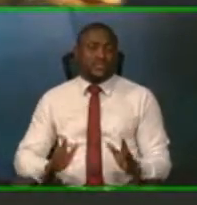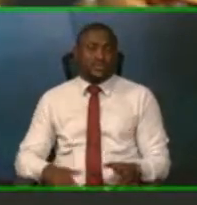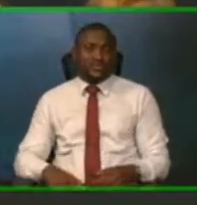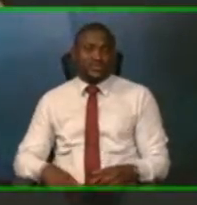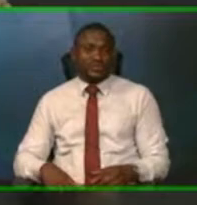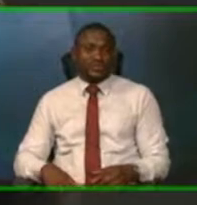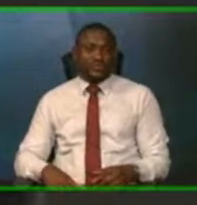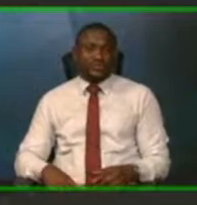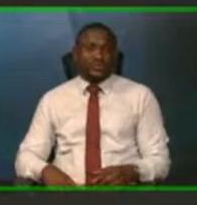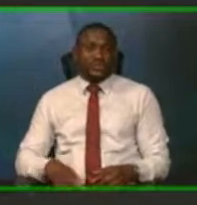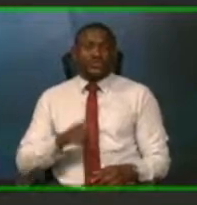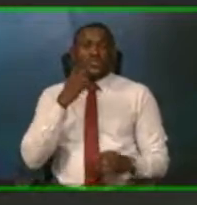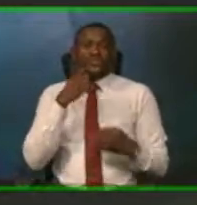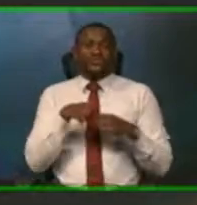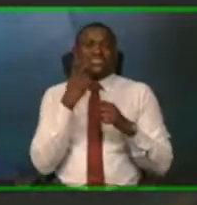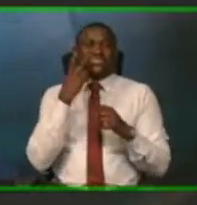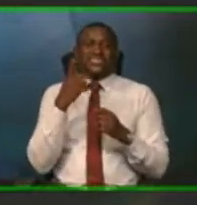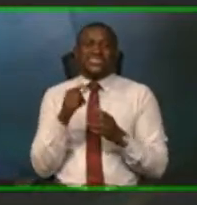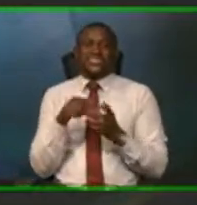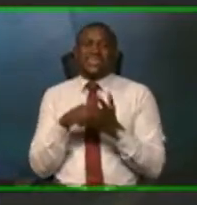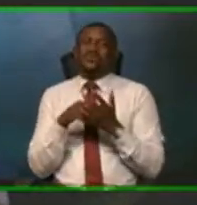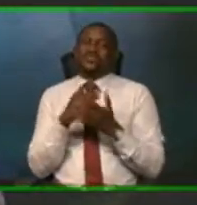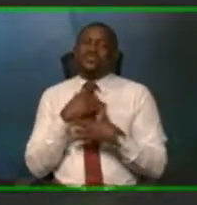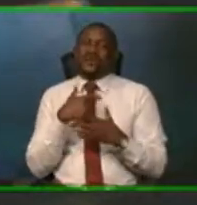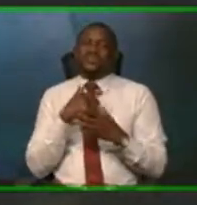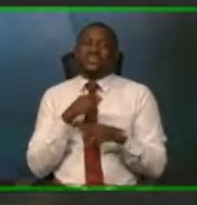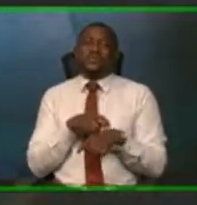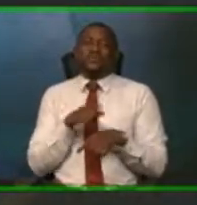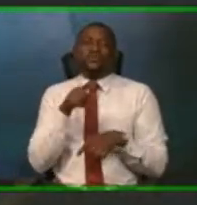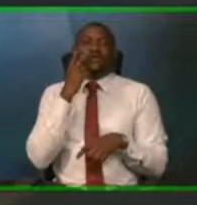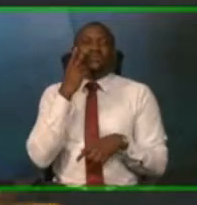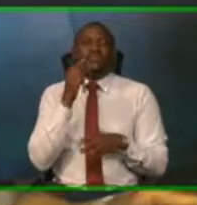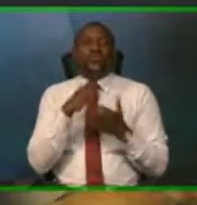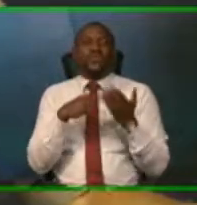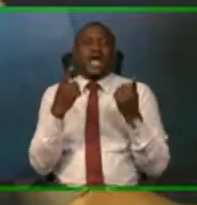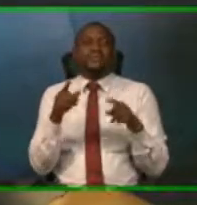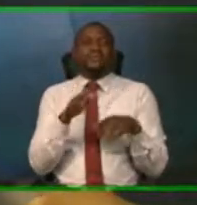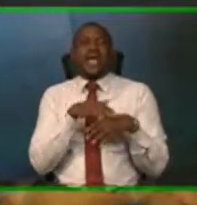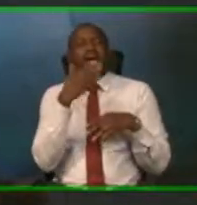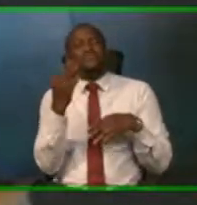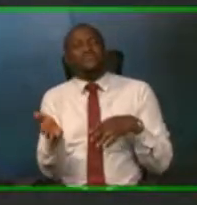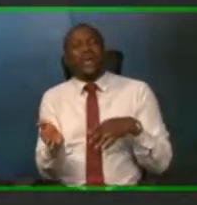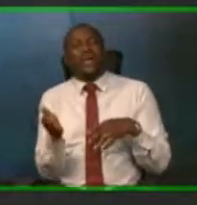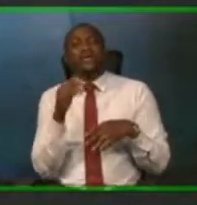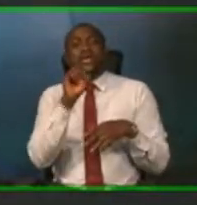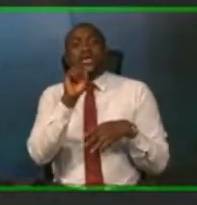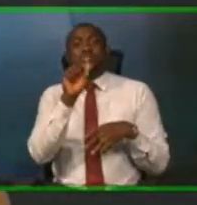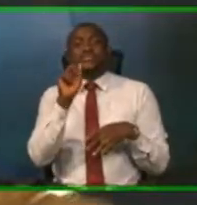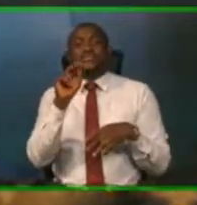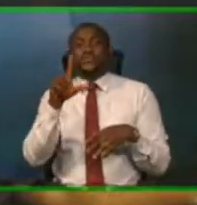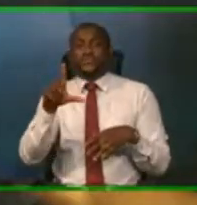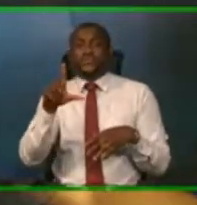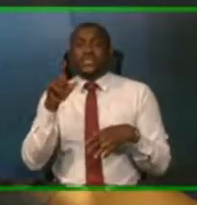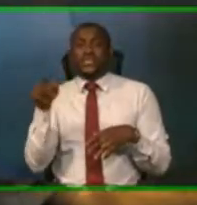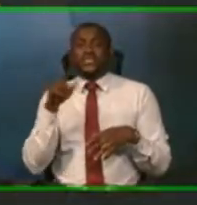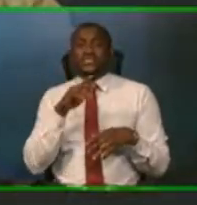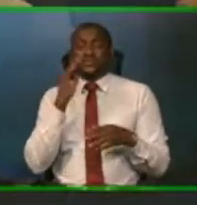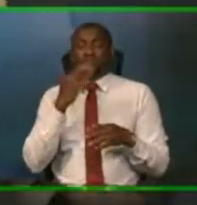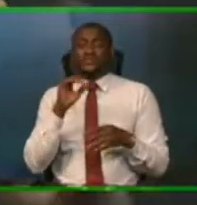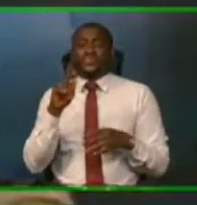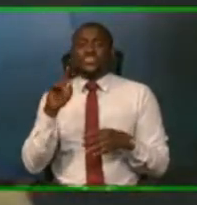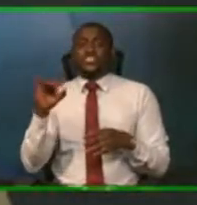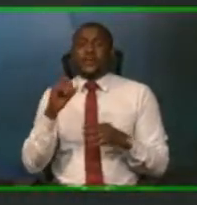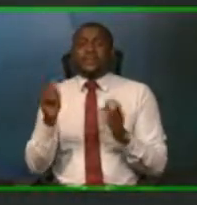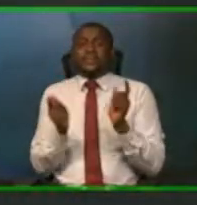You even see this pattern. I wish we had time. You would have seen what happened after Saul, the son of Kish, met